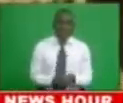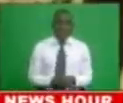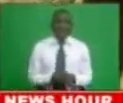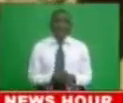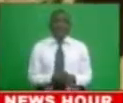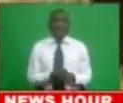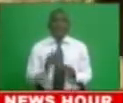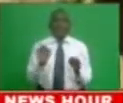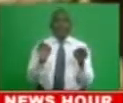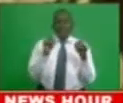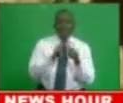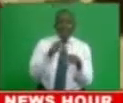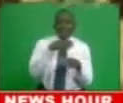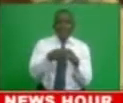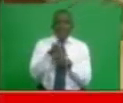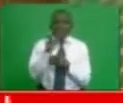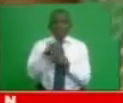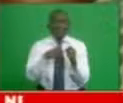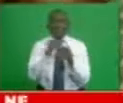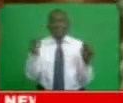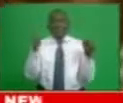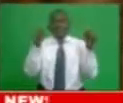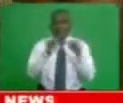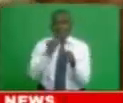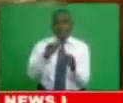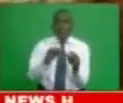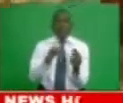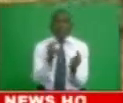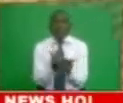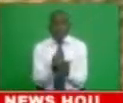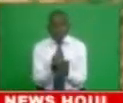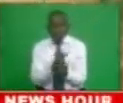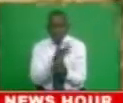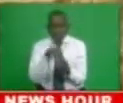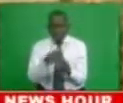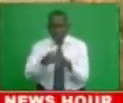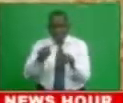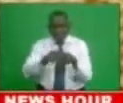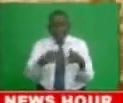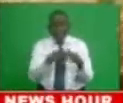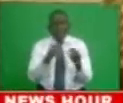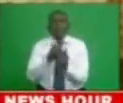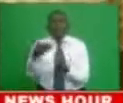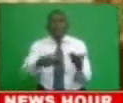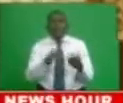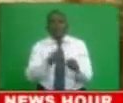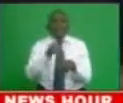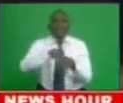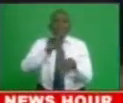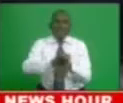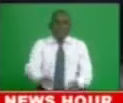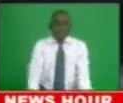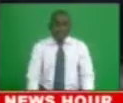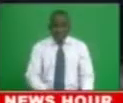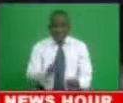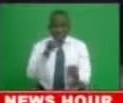choral festival to climax the 40th anniversary of the band featured the various singing groups in the church. The